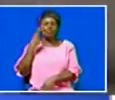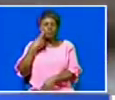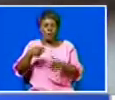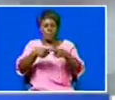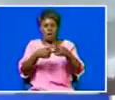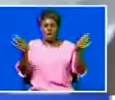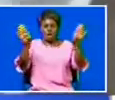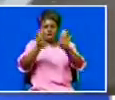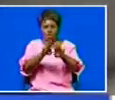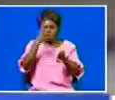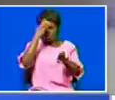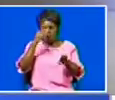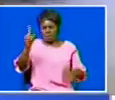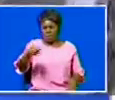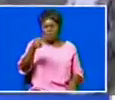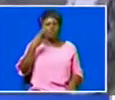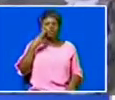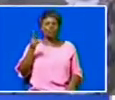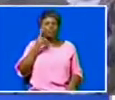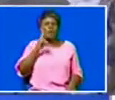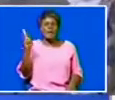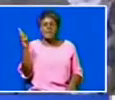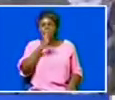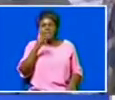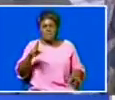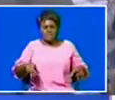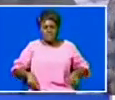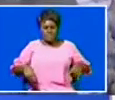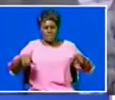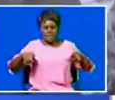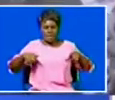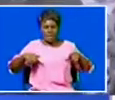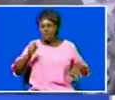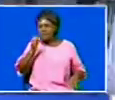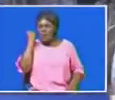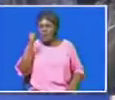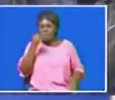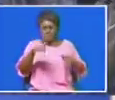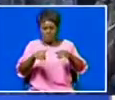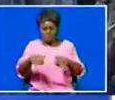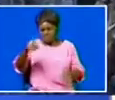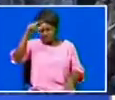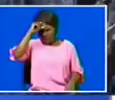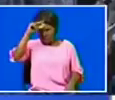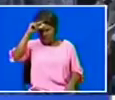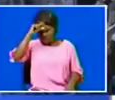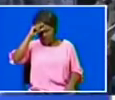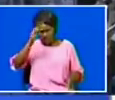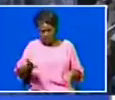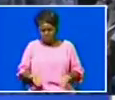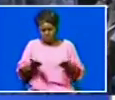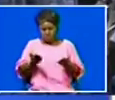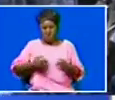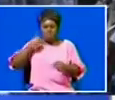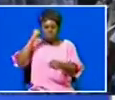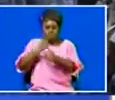down following the entry of illegal sugar that now threatens the livelihood of cane farmers. While the government has intensified its